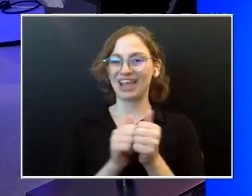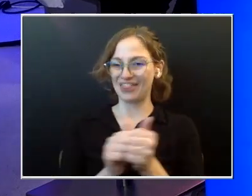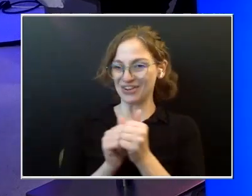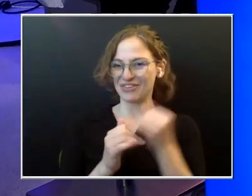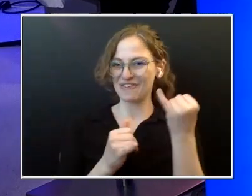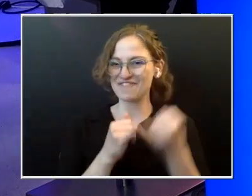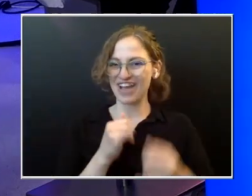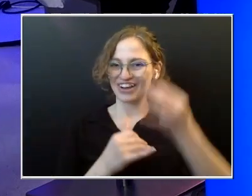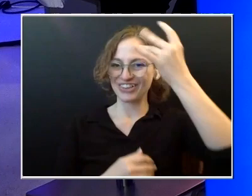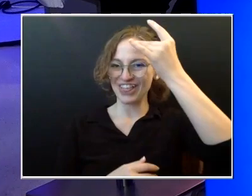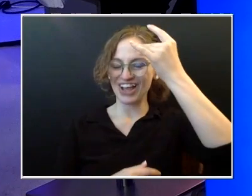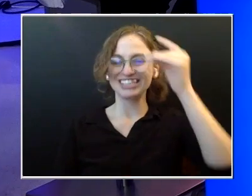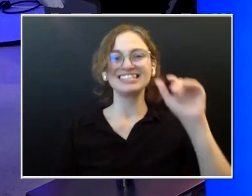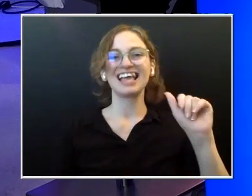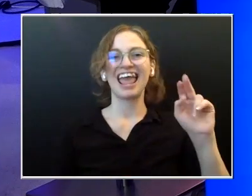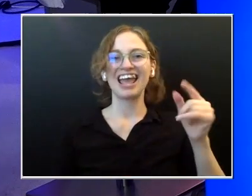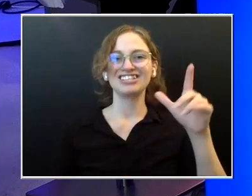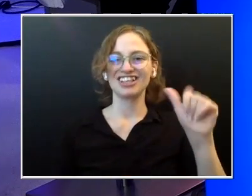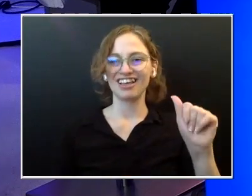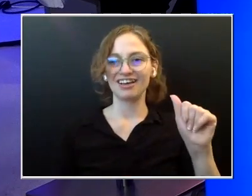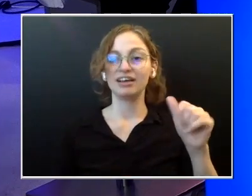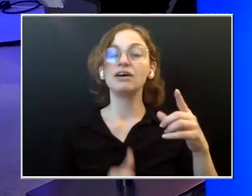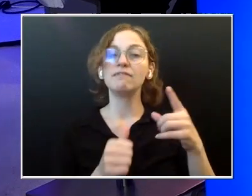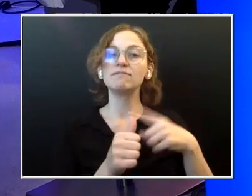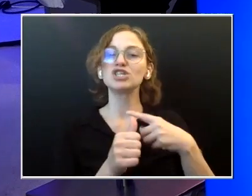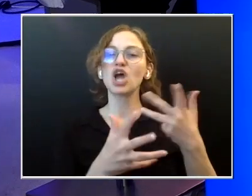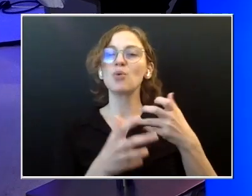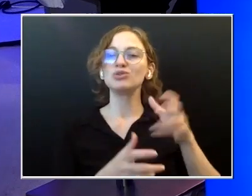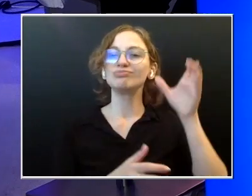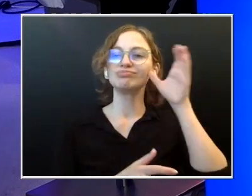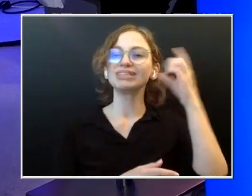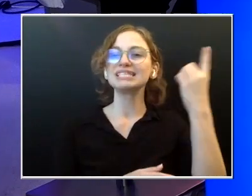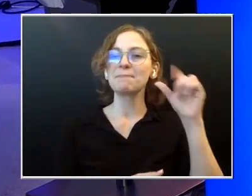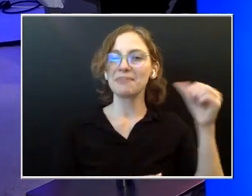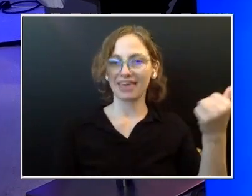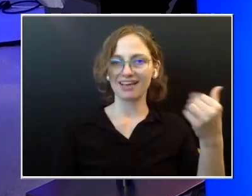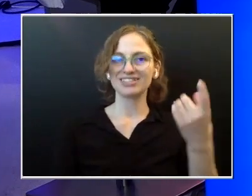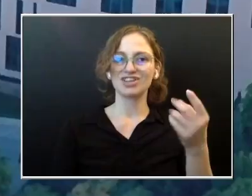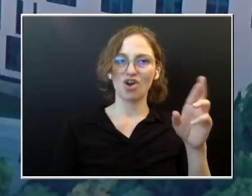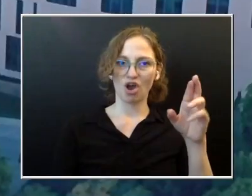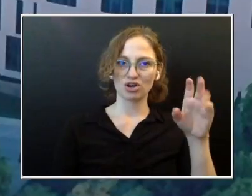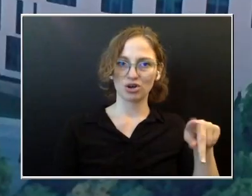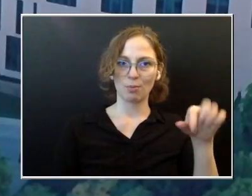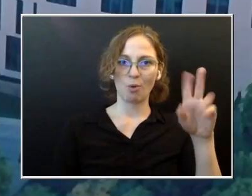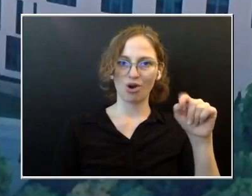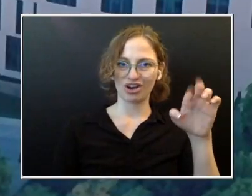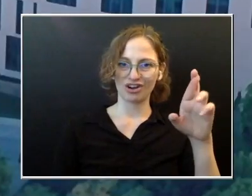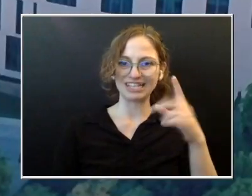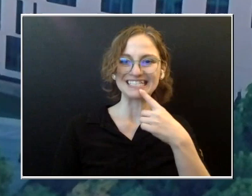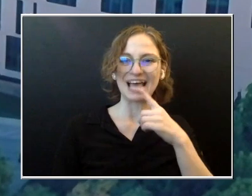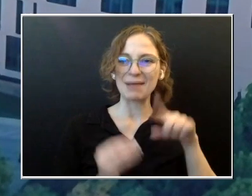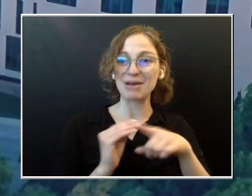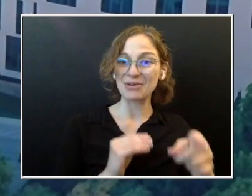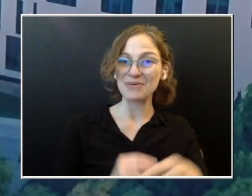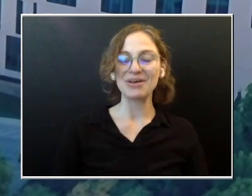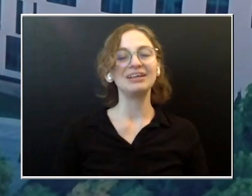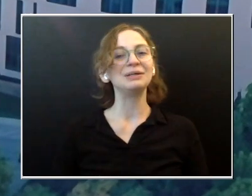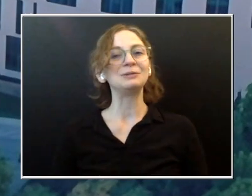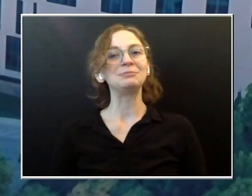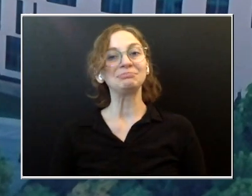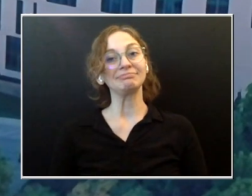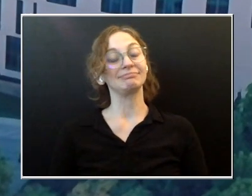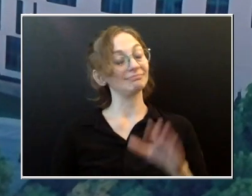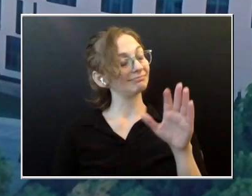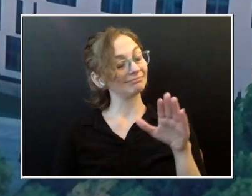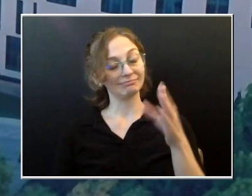first want to have you listen to something else that Dr. Charlie Porter said about you. I'll just tell you that as a cardiologist, I think I